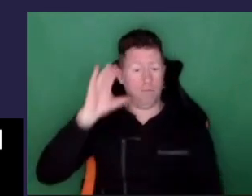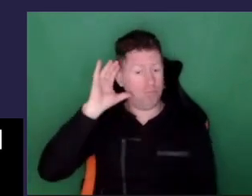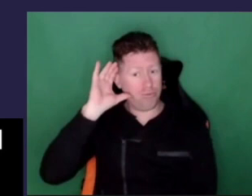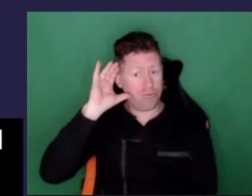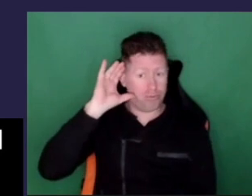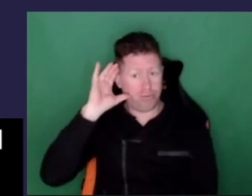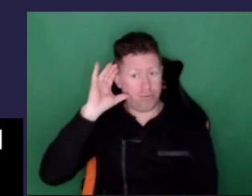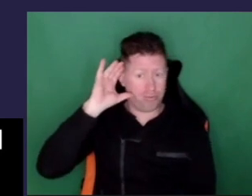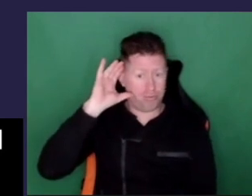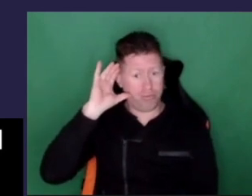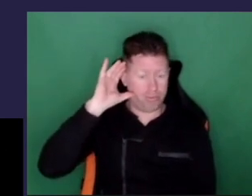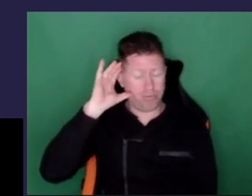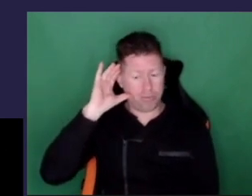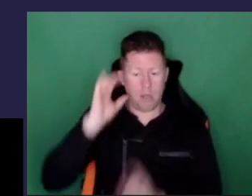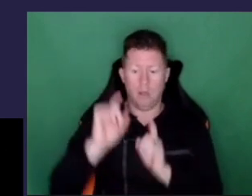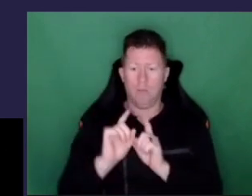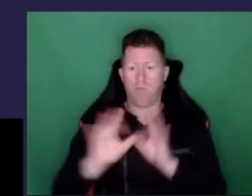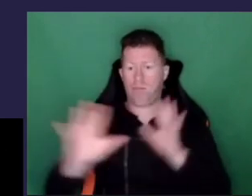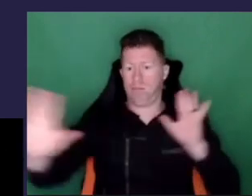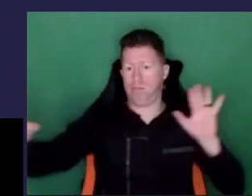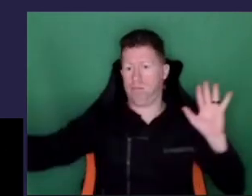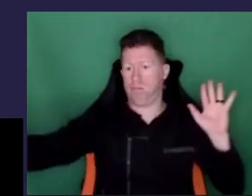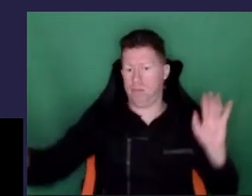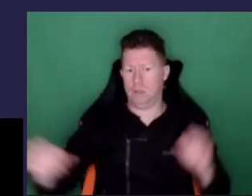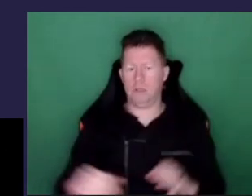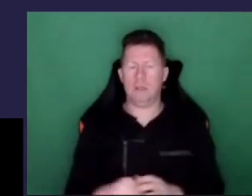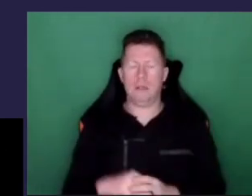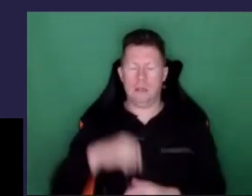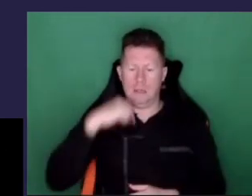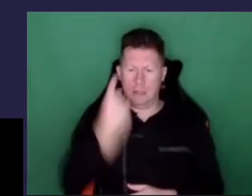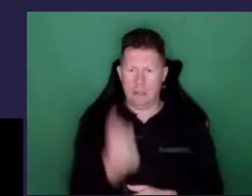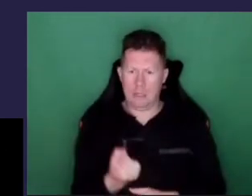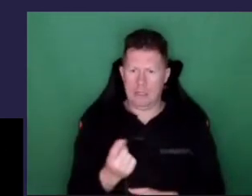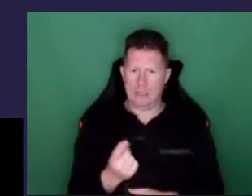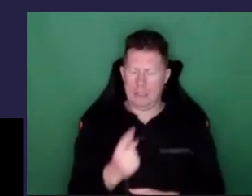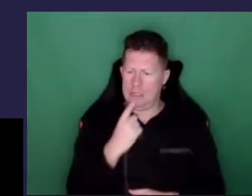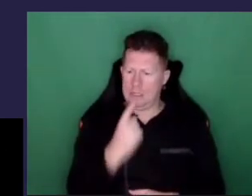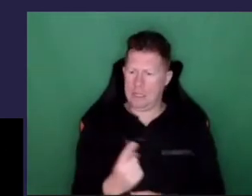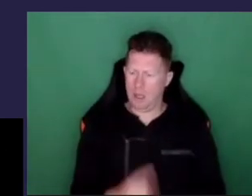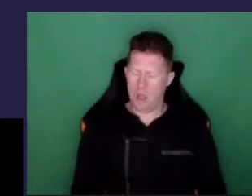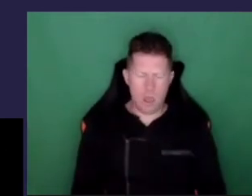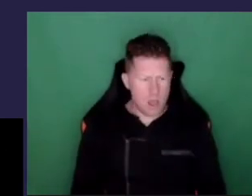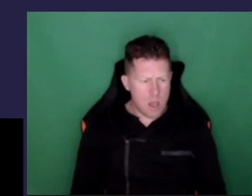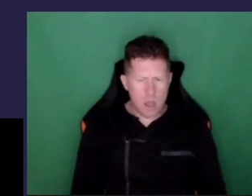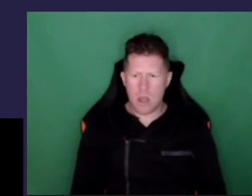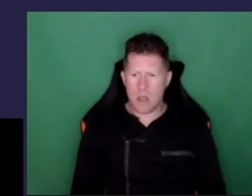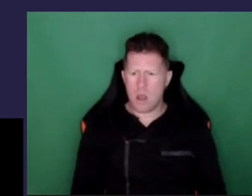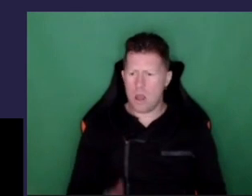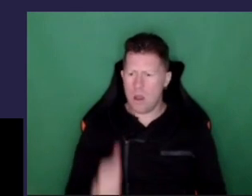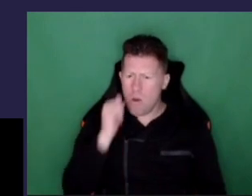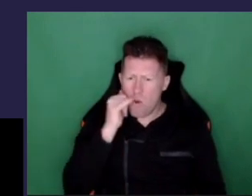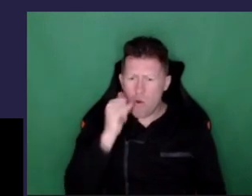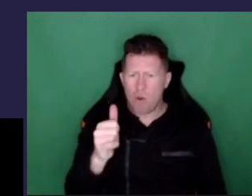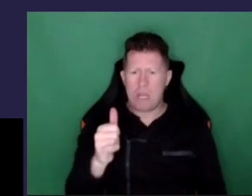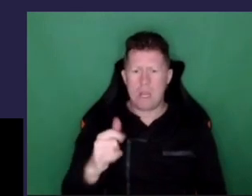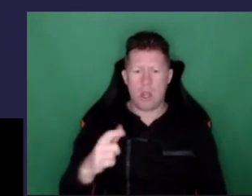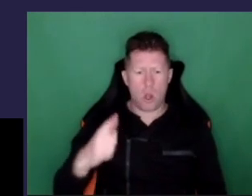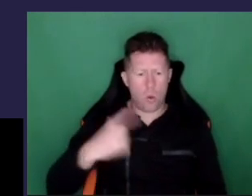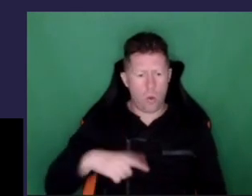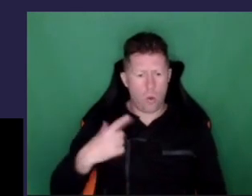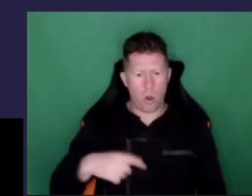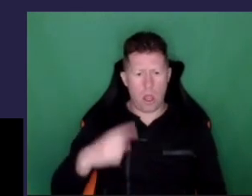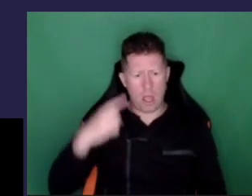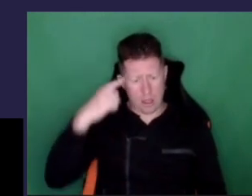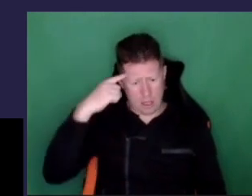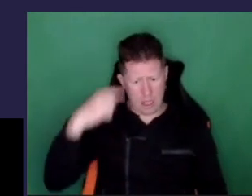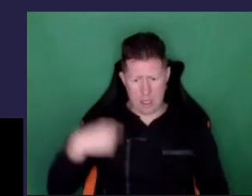parted company. And the next day she called me and said, I just want to say, you must think, I just wanted to call you because you must think I'm just a